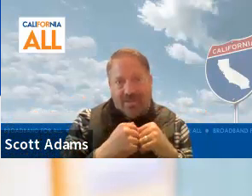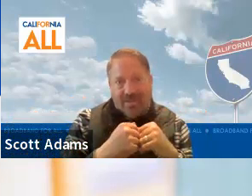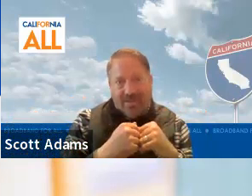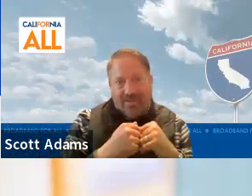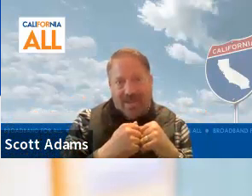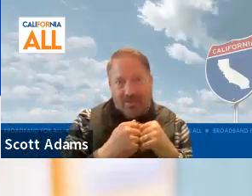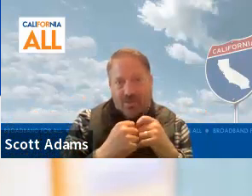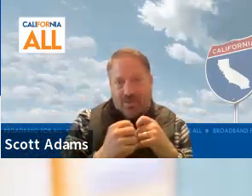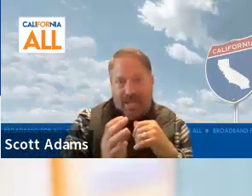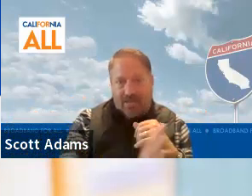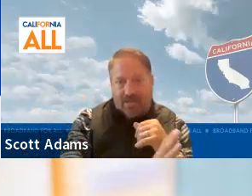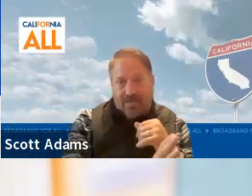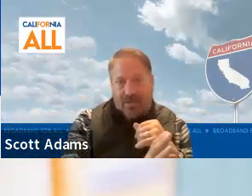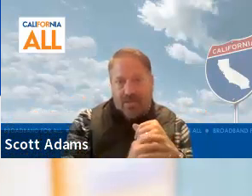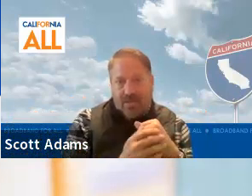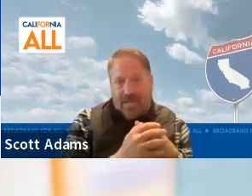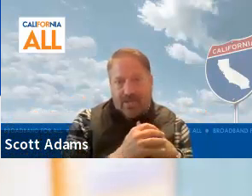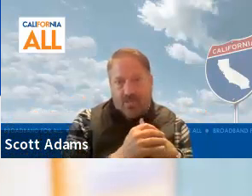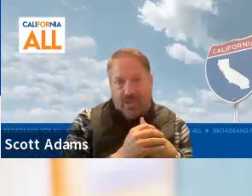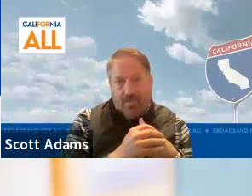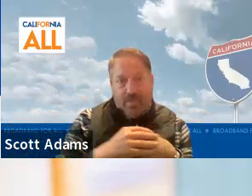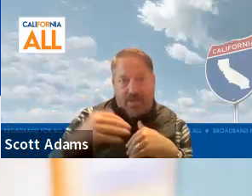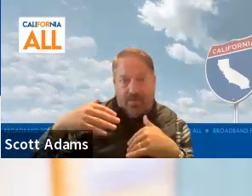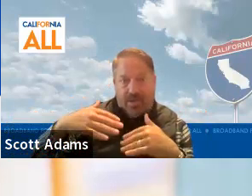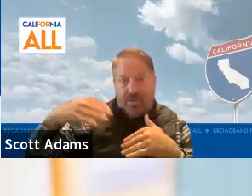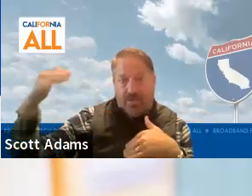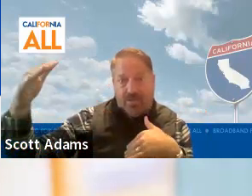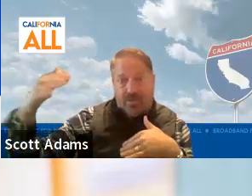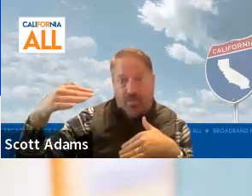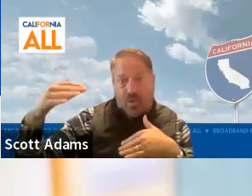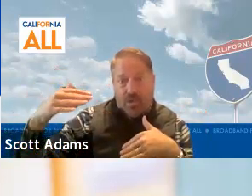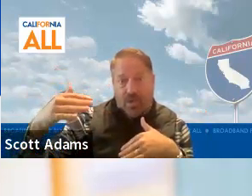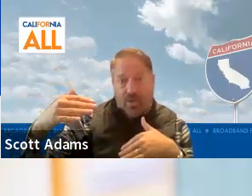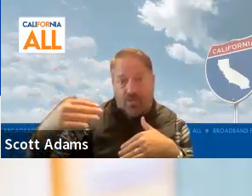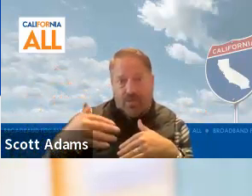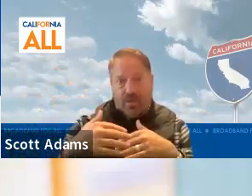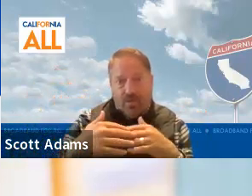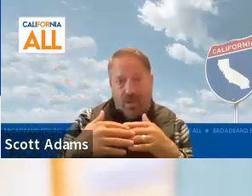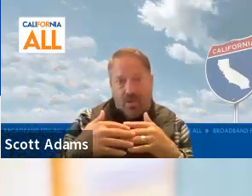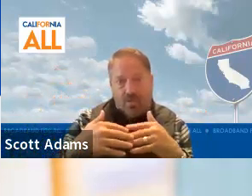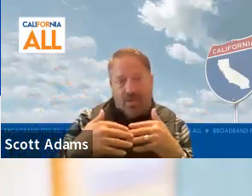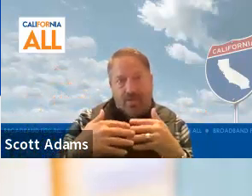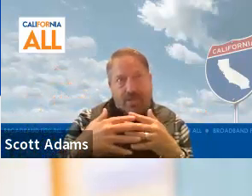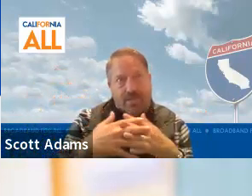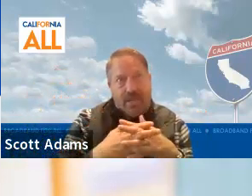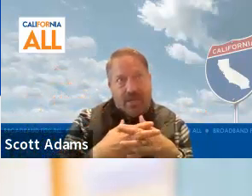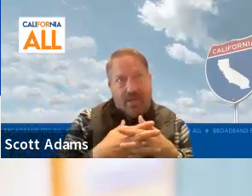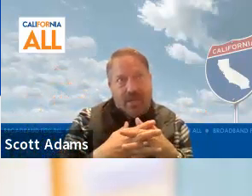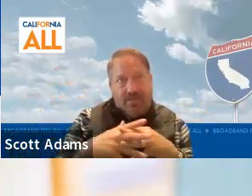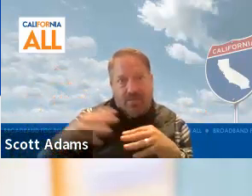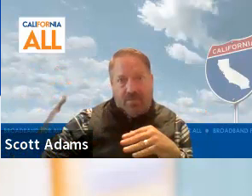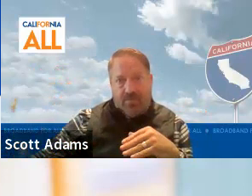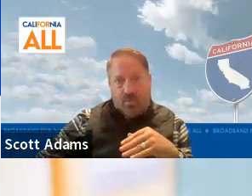2,113,000 households as of last week, but there's still more to go. So one of the things